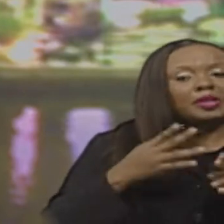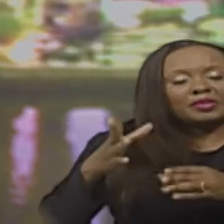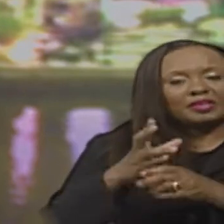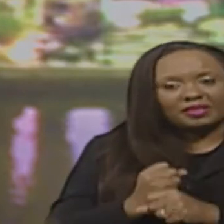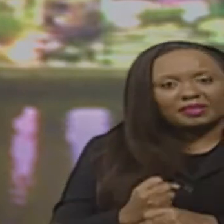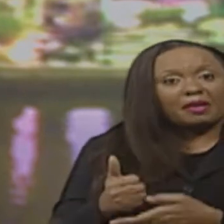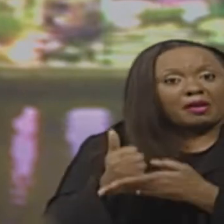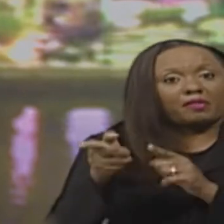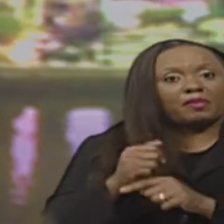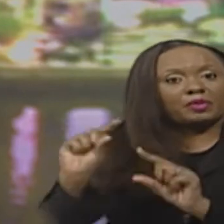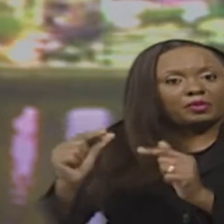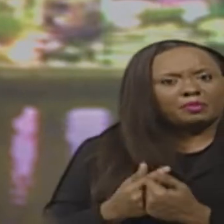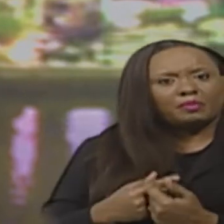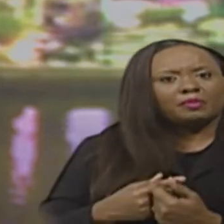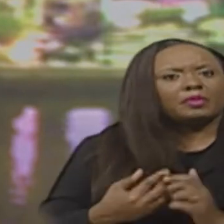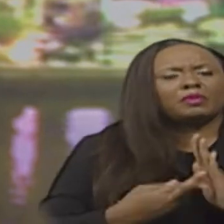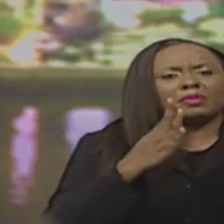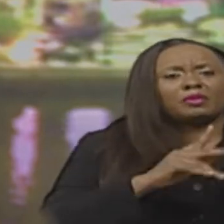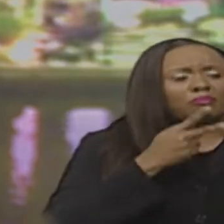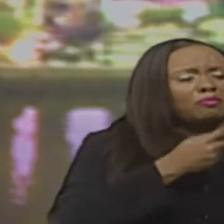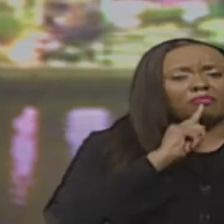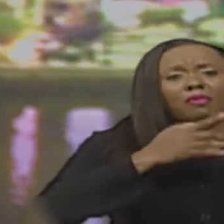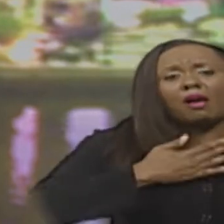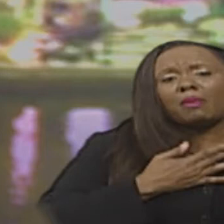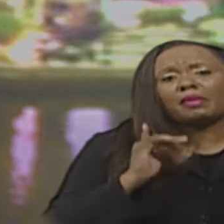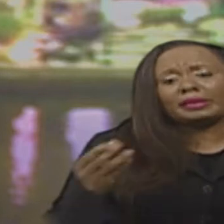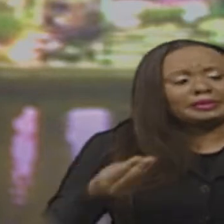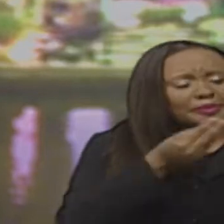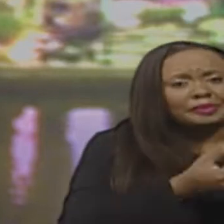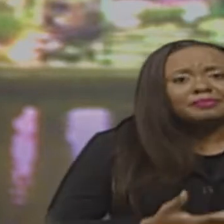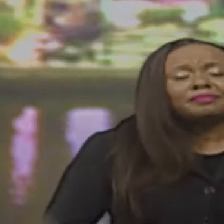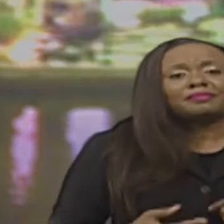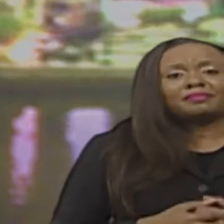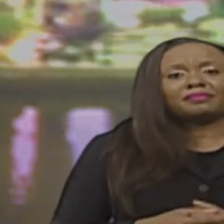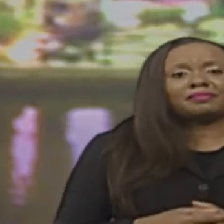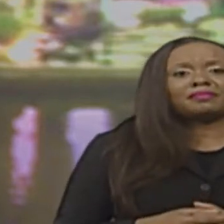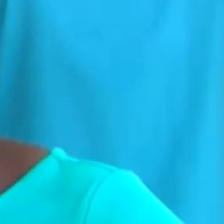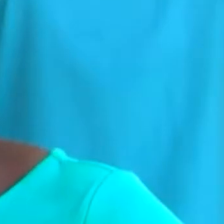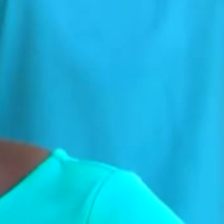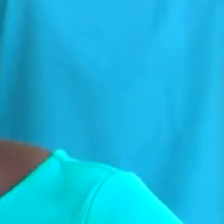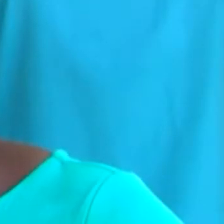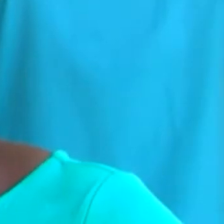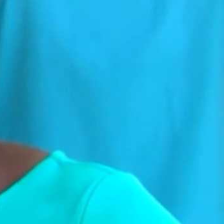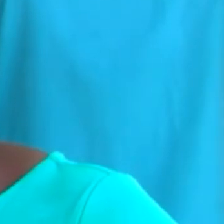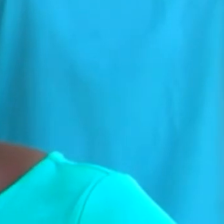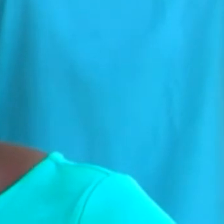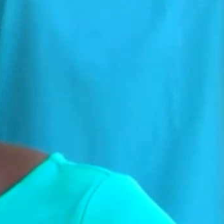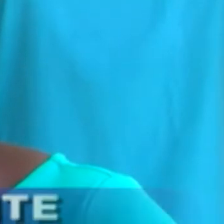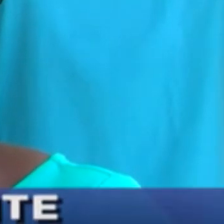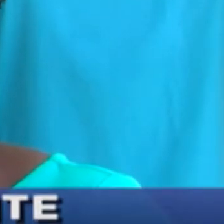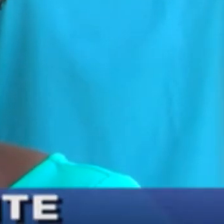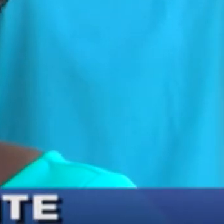latest beneficiaries. Their representatives are pleased with the gesture. I'm very happy for the donation. Wherever